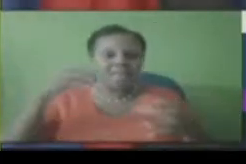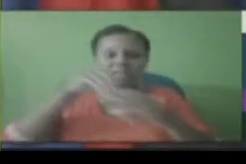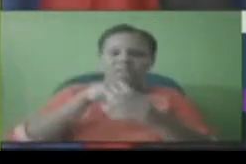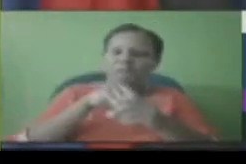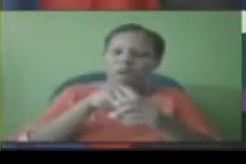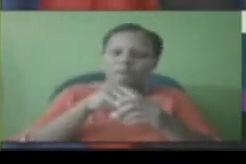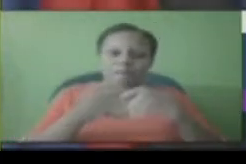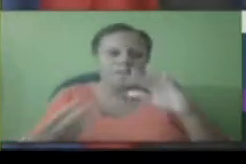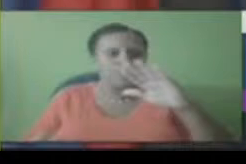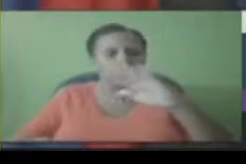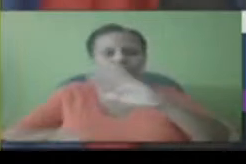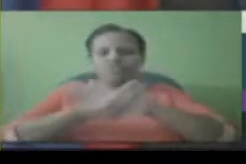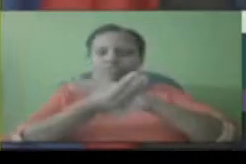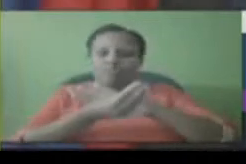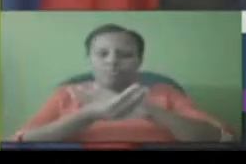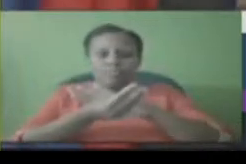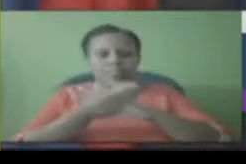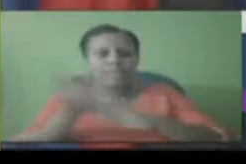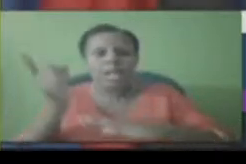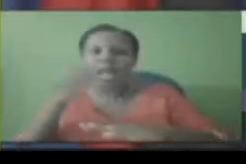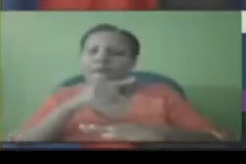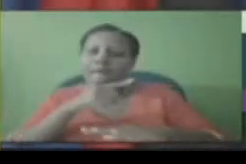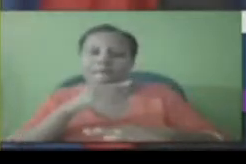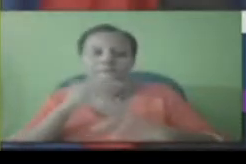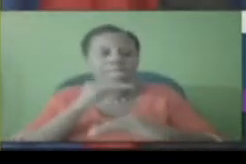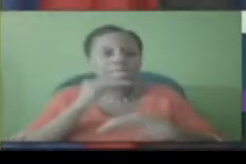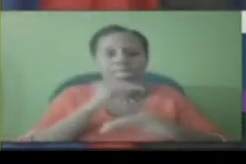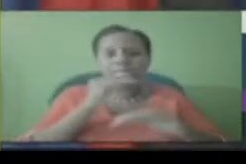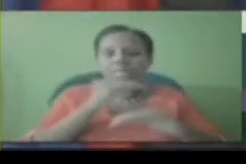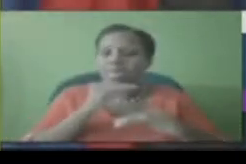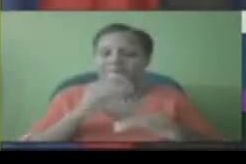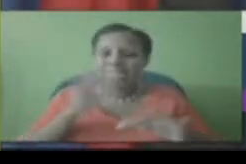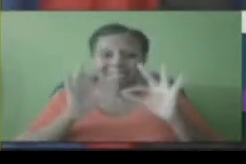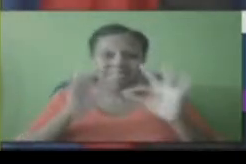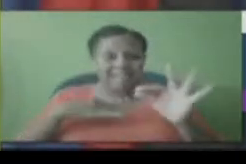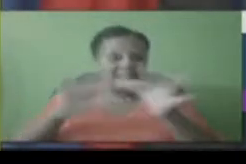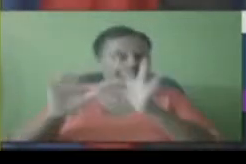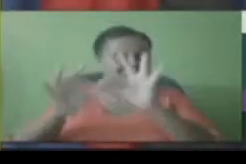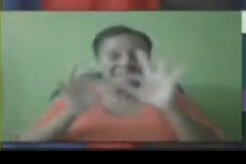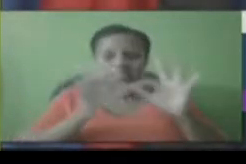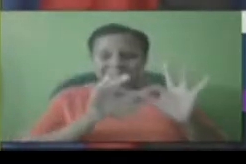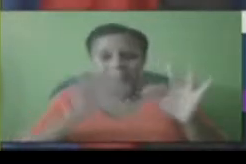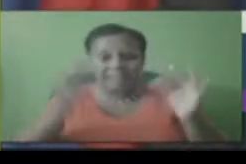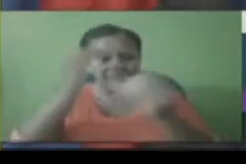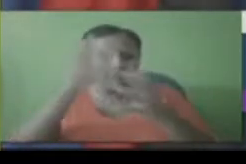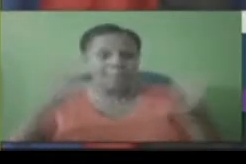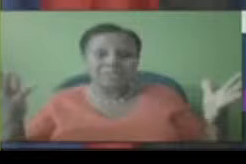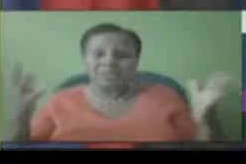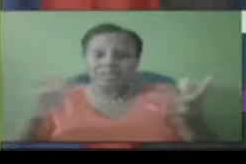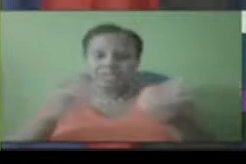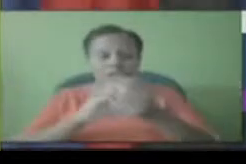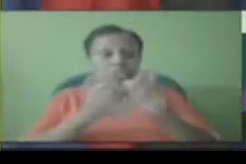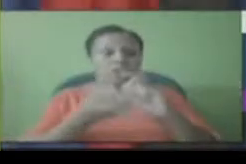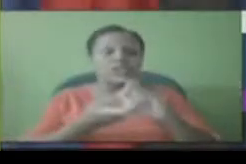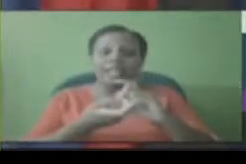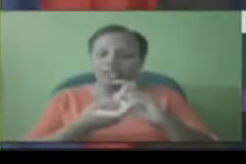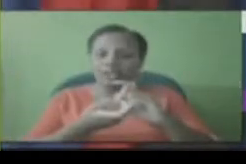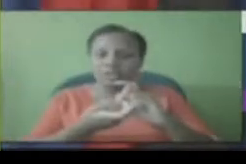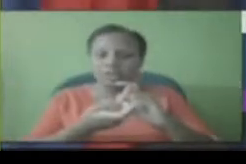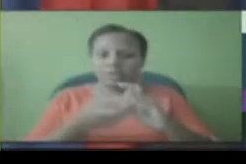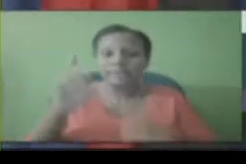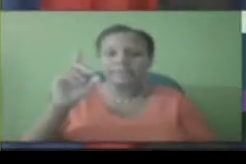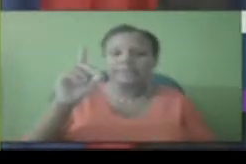operations. Because what digital activity does, it creates an ongoing record of what has happened.